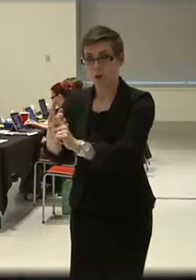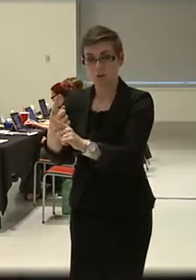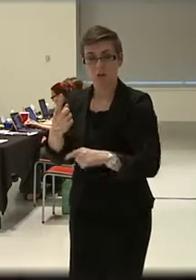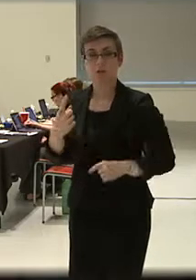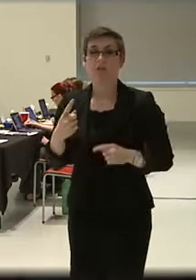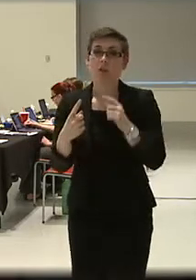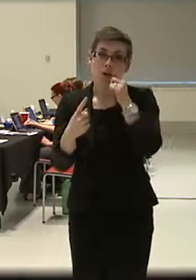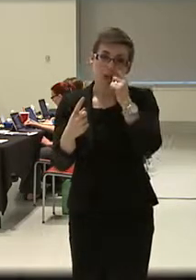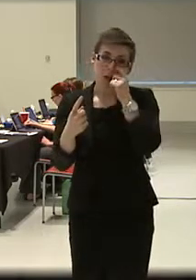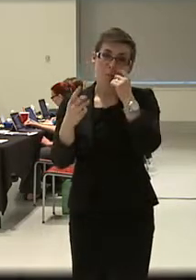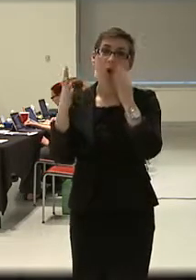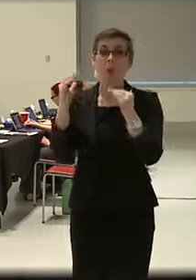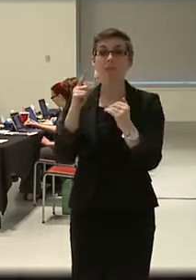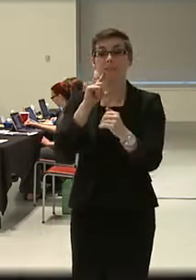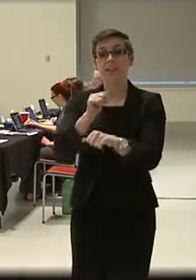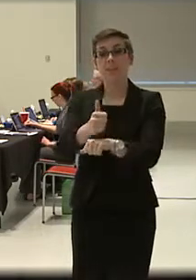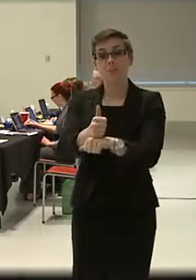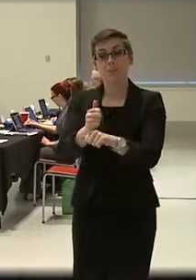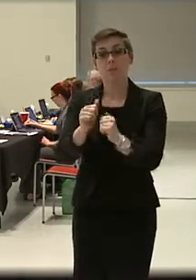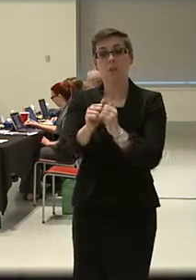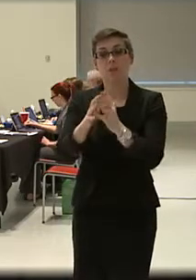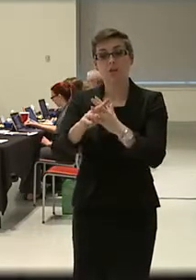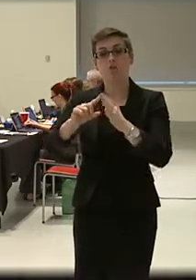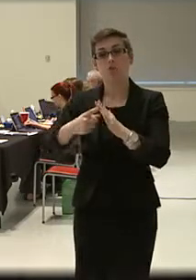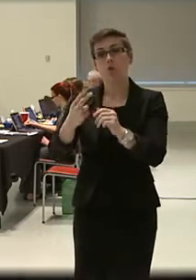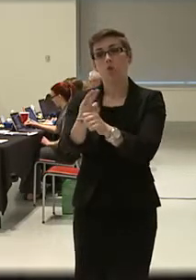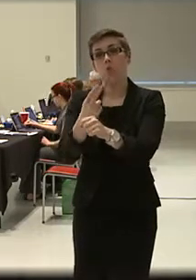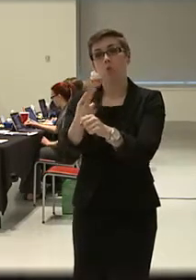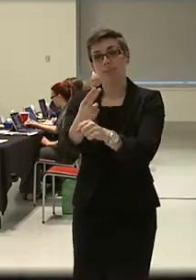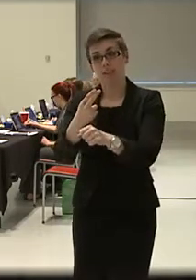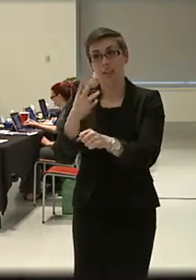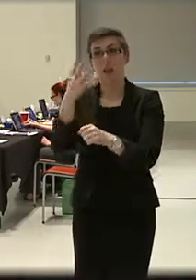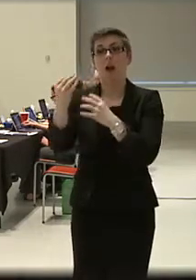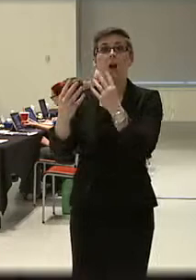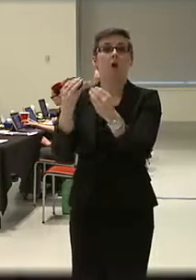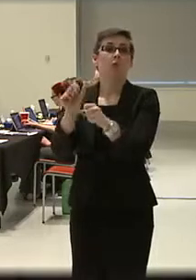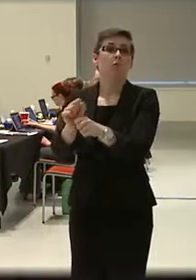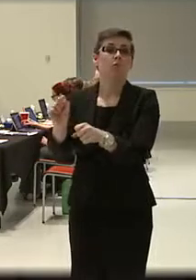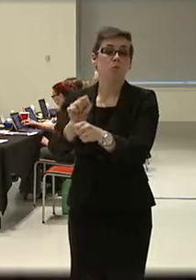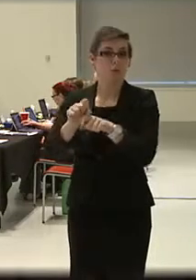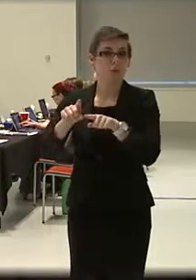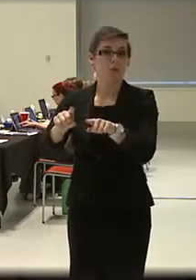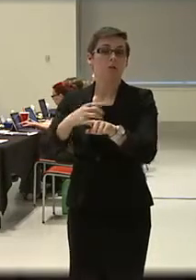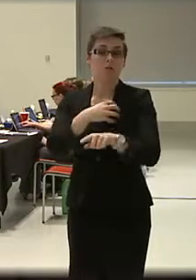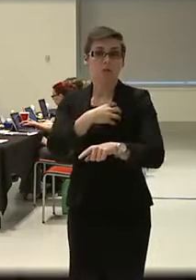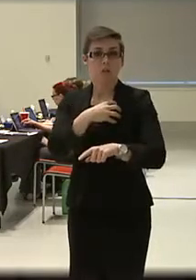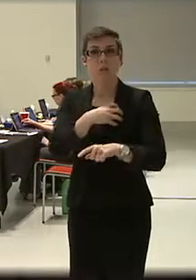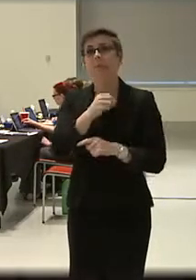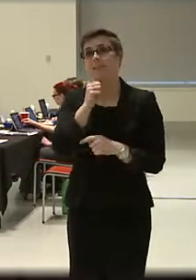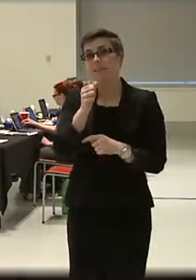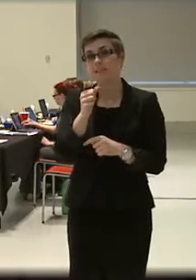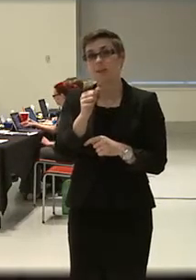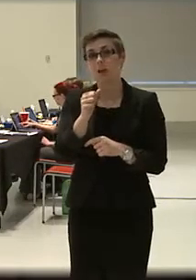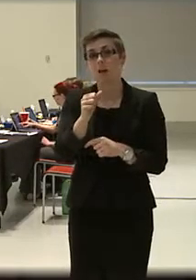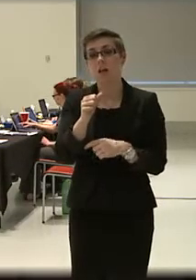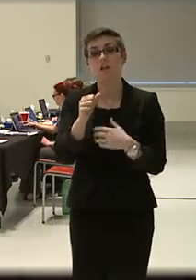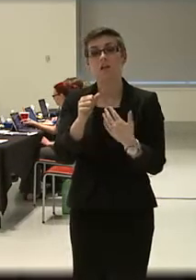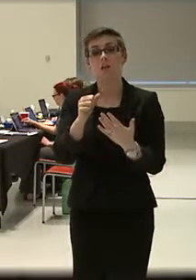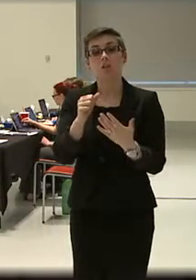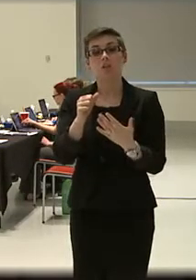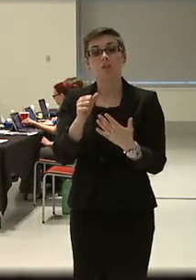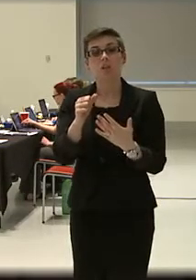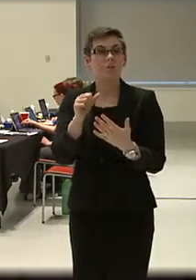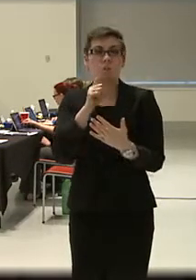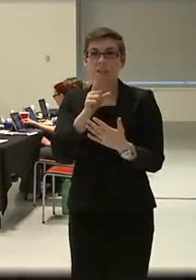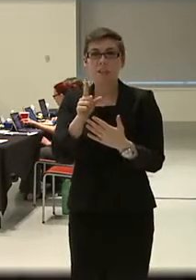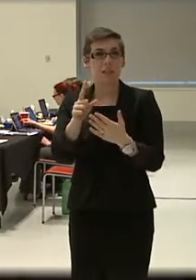to implement them out in the field, because I think that's just something that unfortunately is not on the mainstream of thought of a lot of